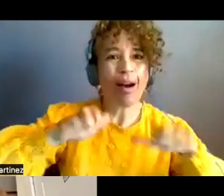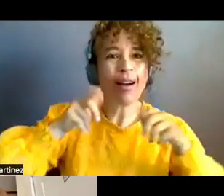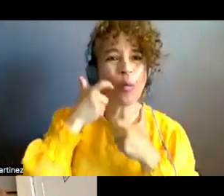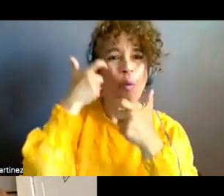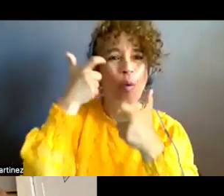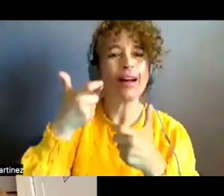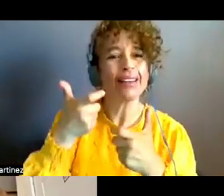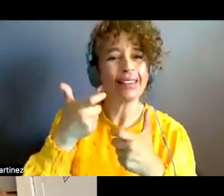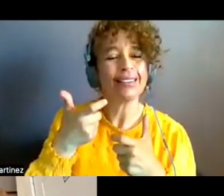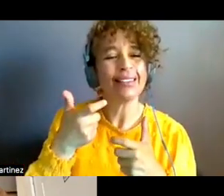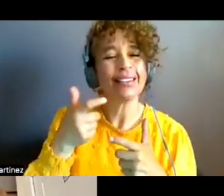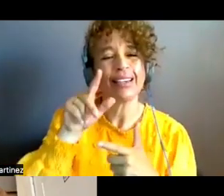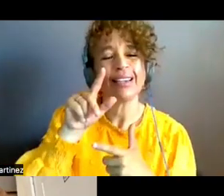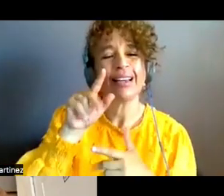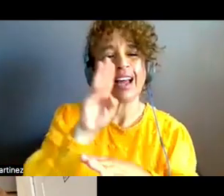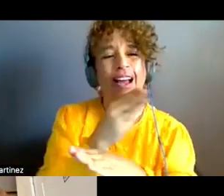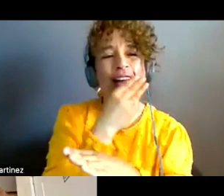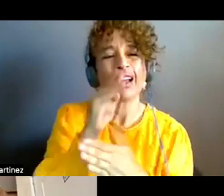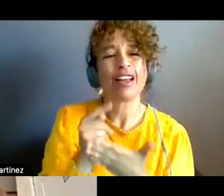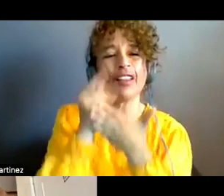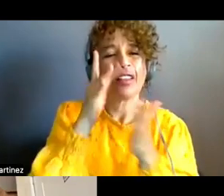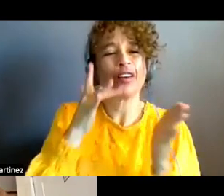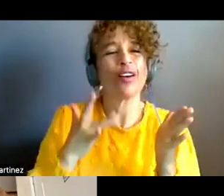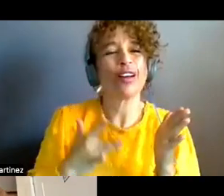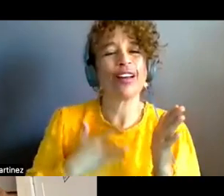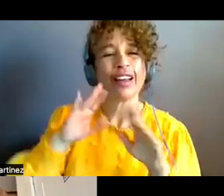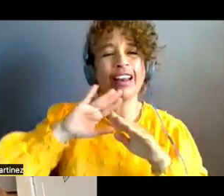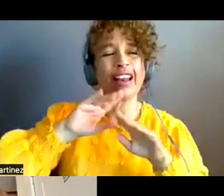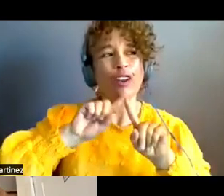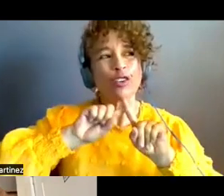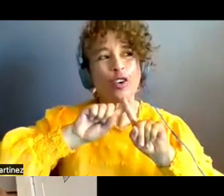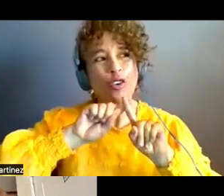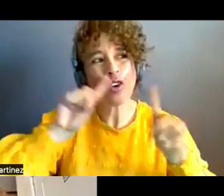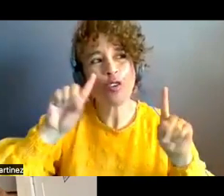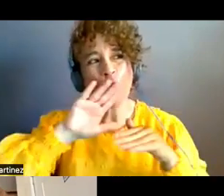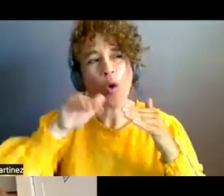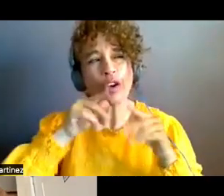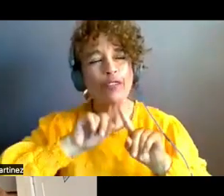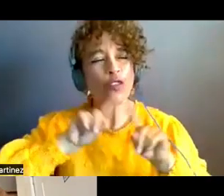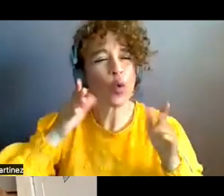Yeah. I'm a therapeutic musician now, so I feel it in a whole different way. Hmm. Yes.